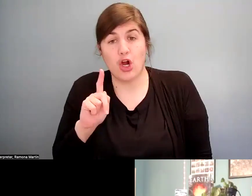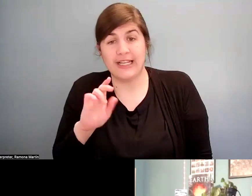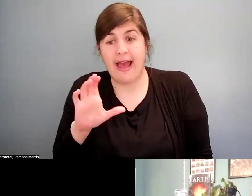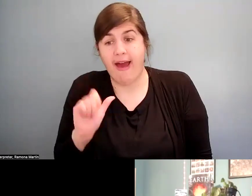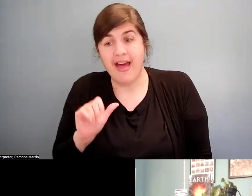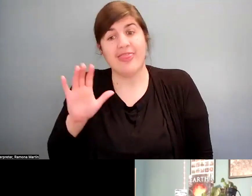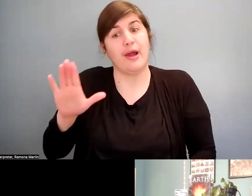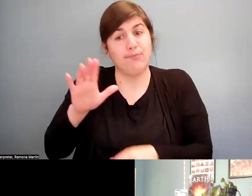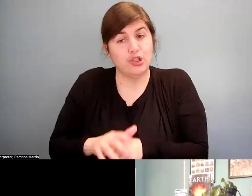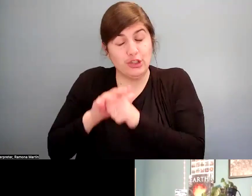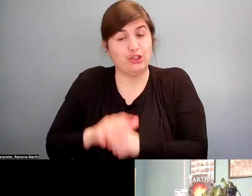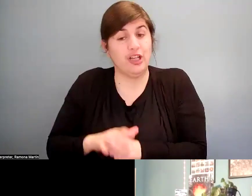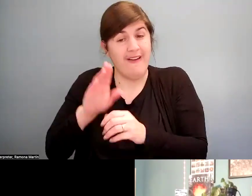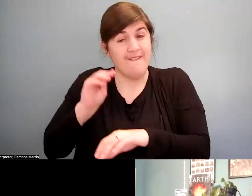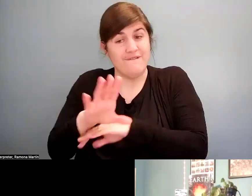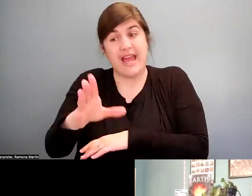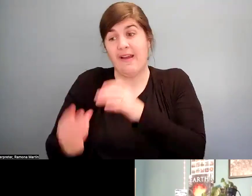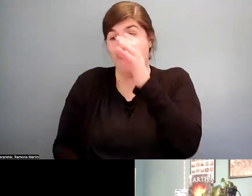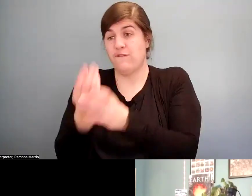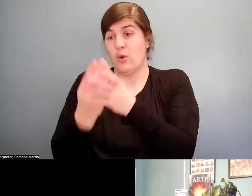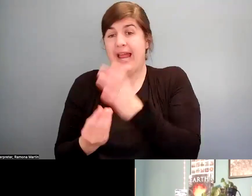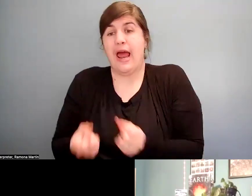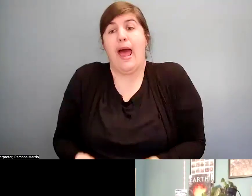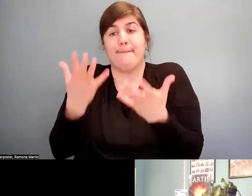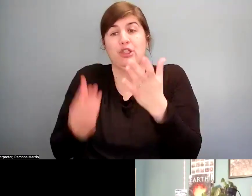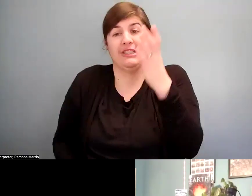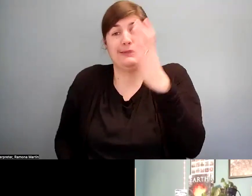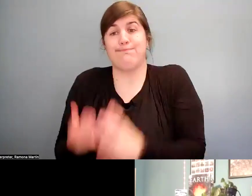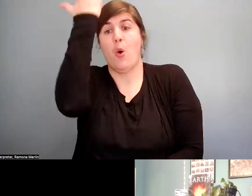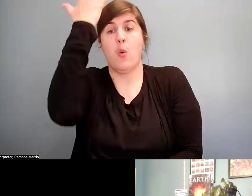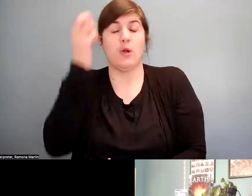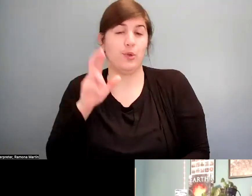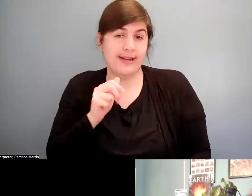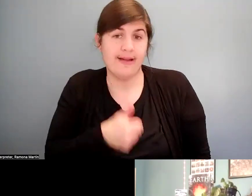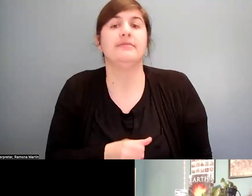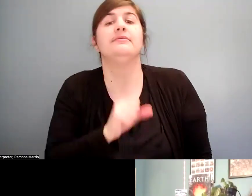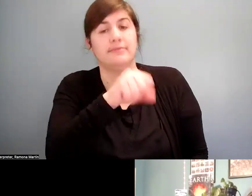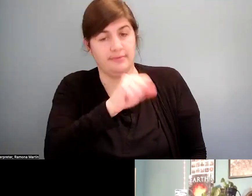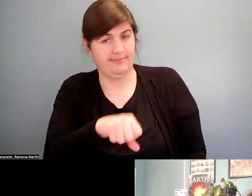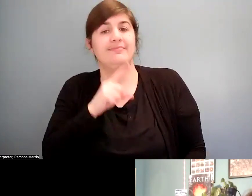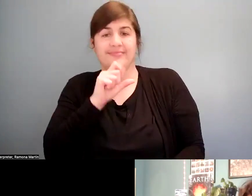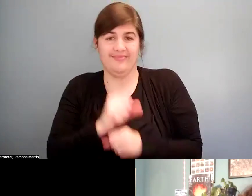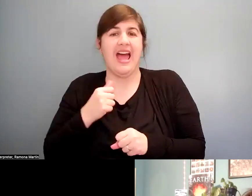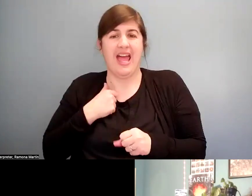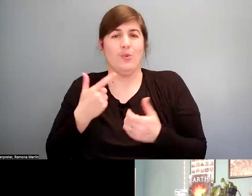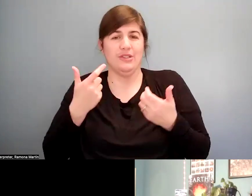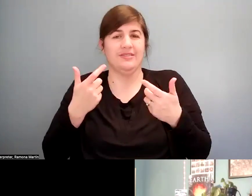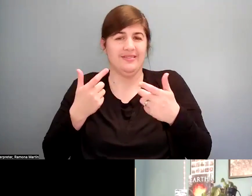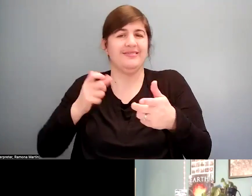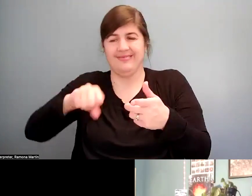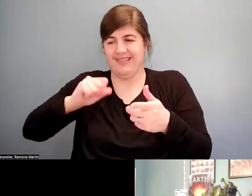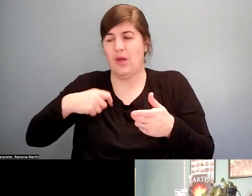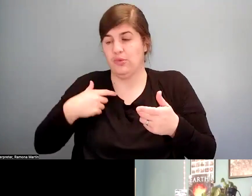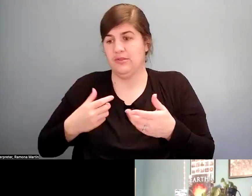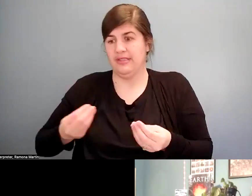affect how explosive a volcano can be? Absolutely. And this is literally the question that I was tasked with understanding